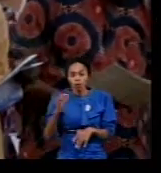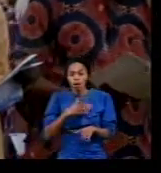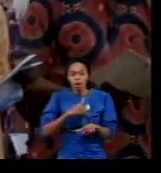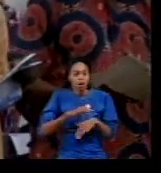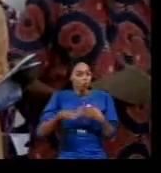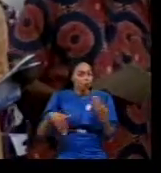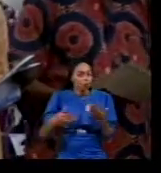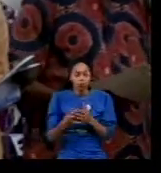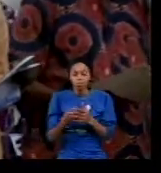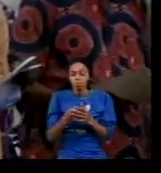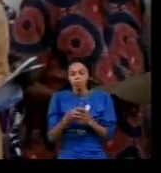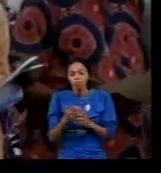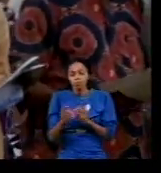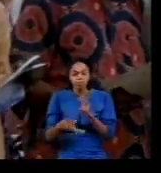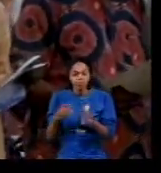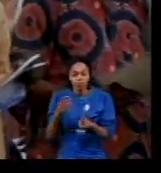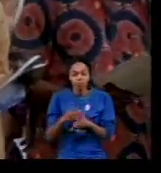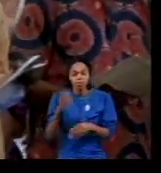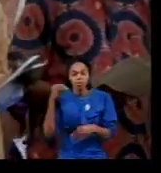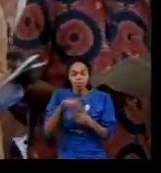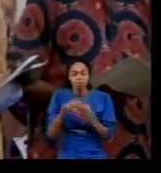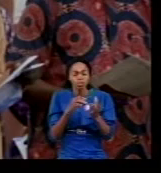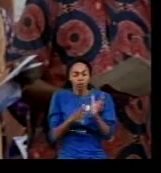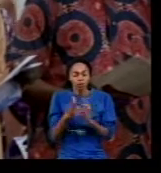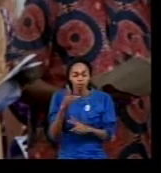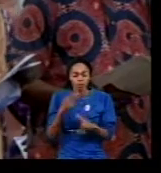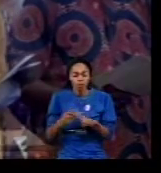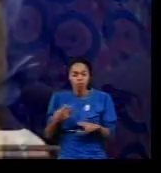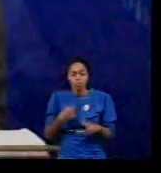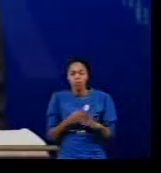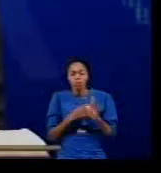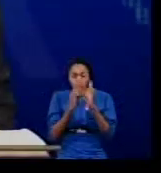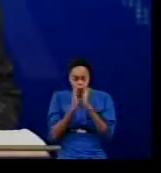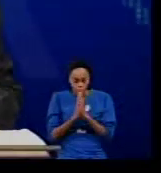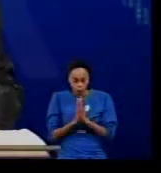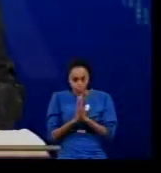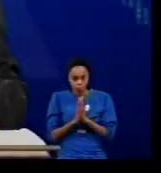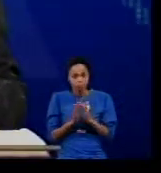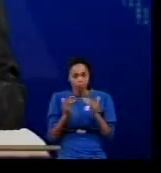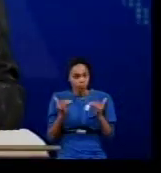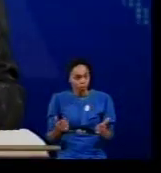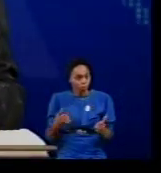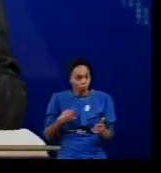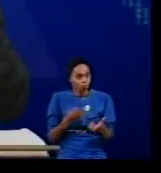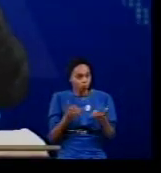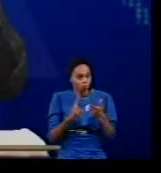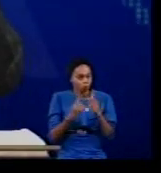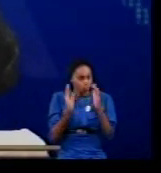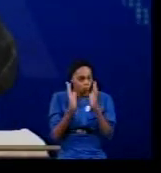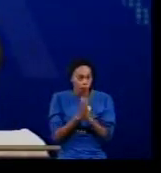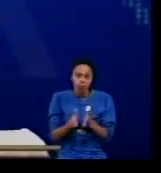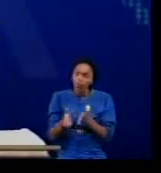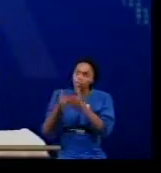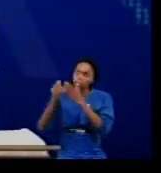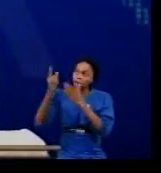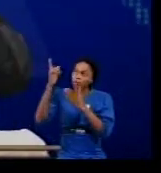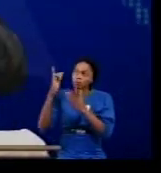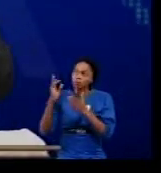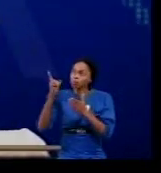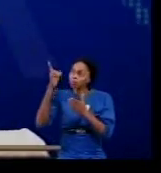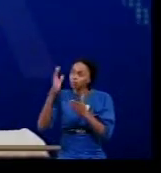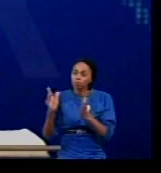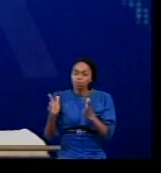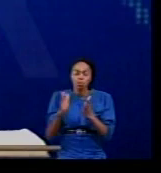us specifically. And he calls us specially. And he calls us to a very definite service. He said, that the Lord is with